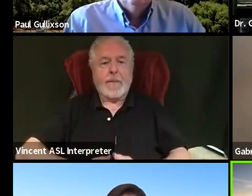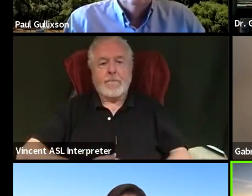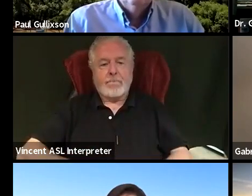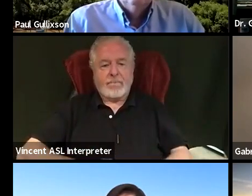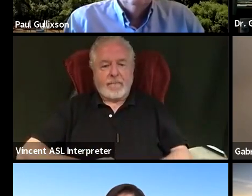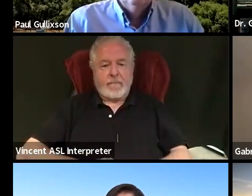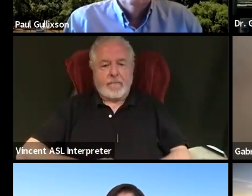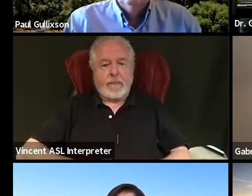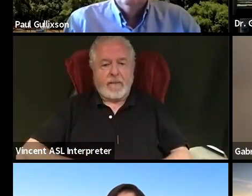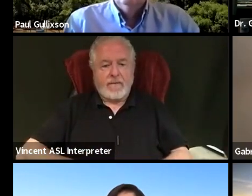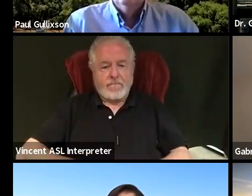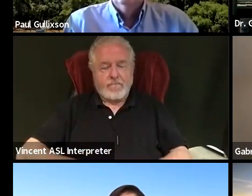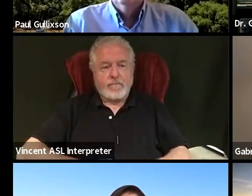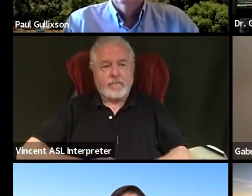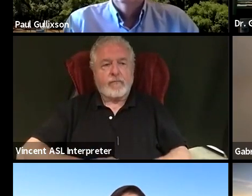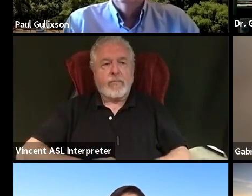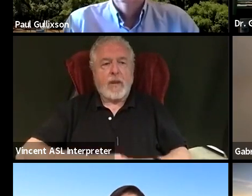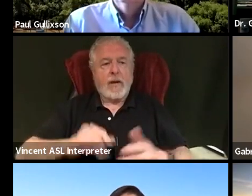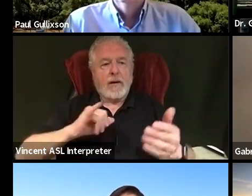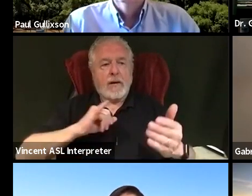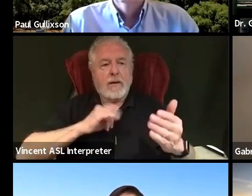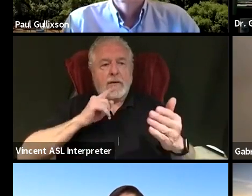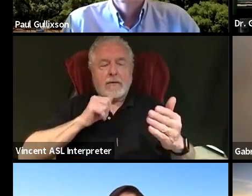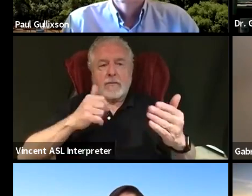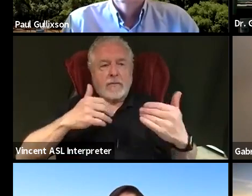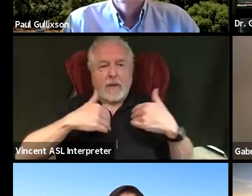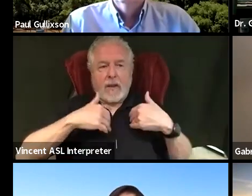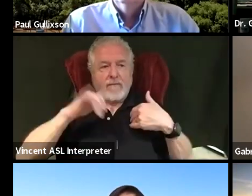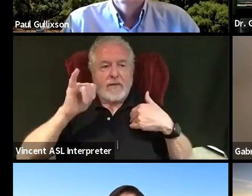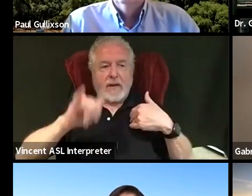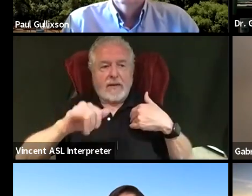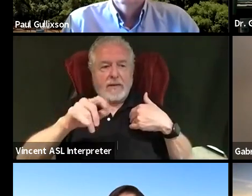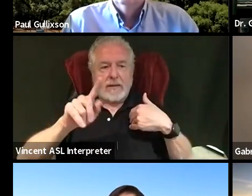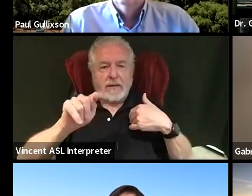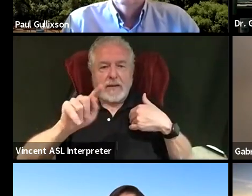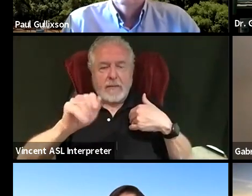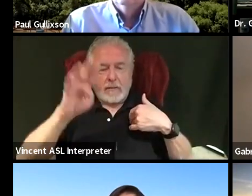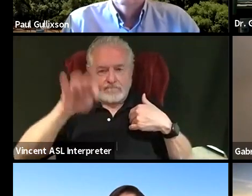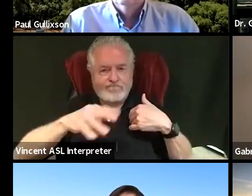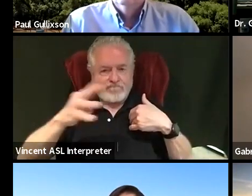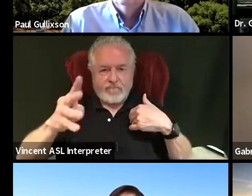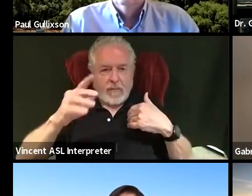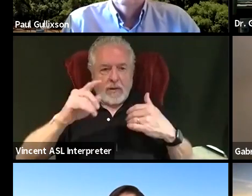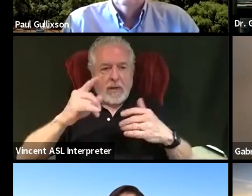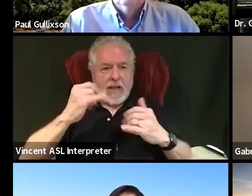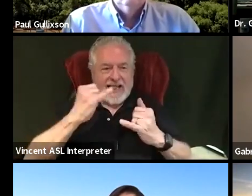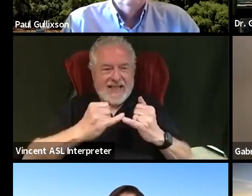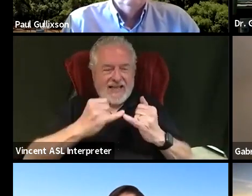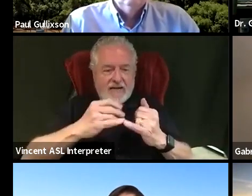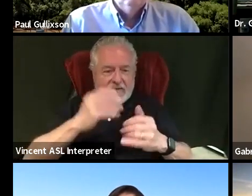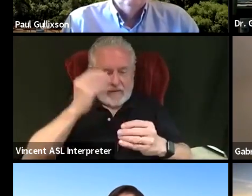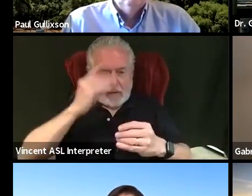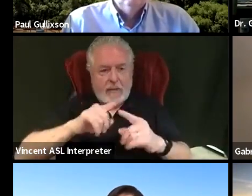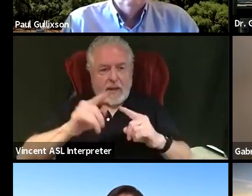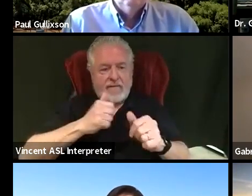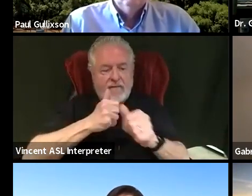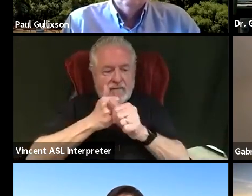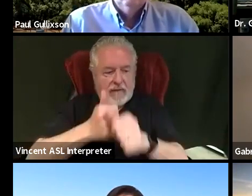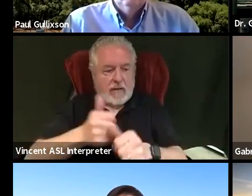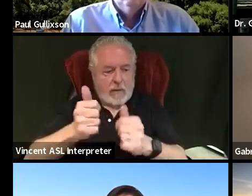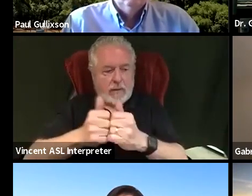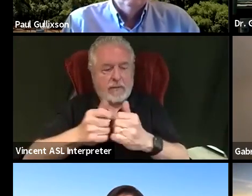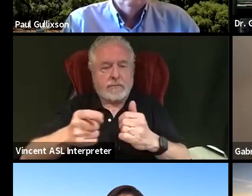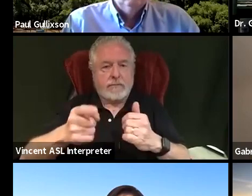Hi, Dr. Mays. I actually don't have that table right in front of me with the latest information, but I can follow up